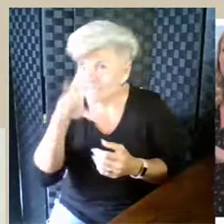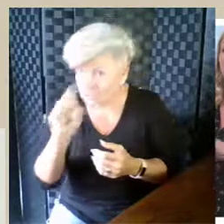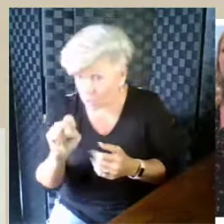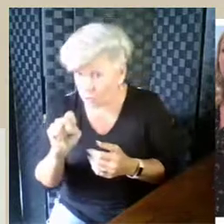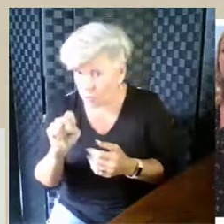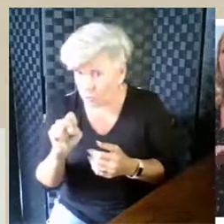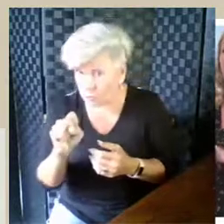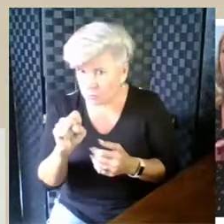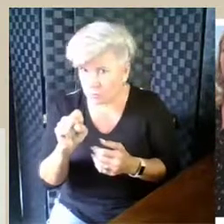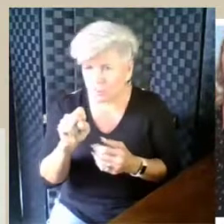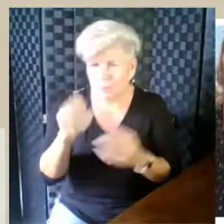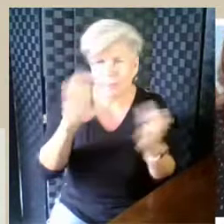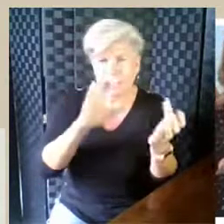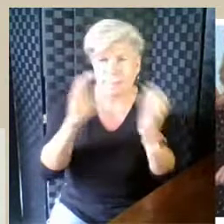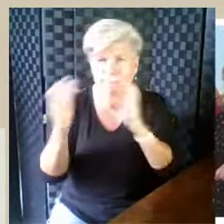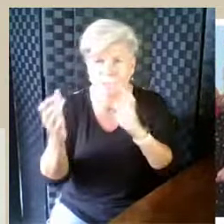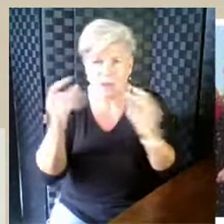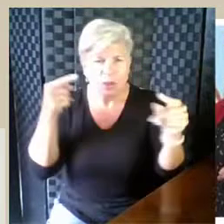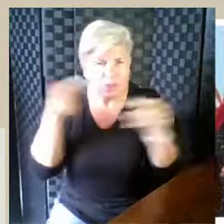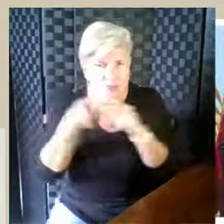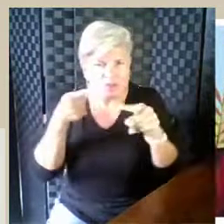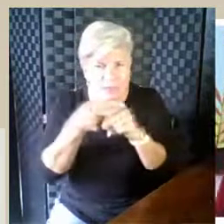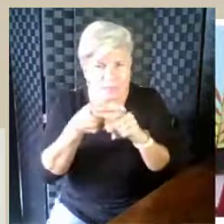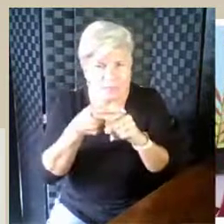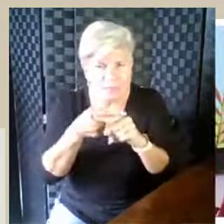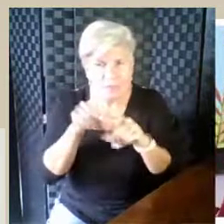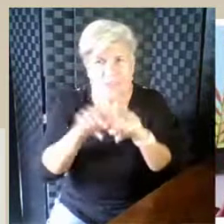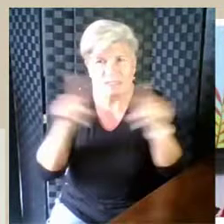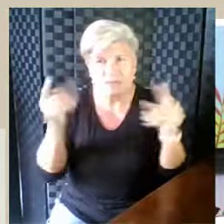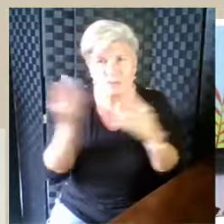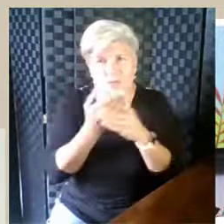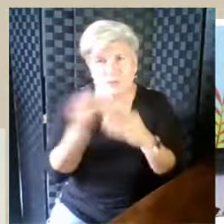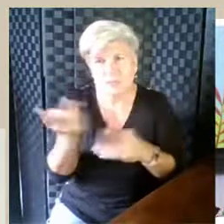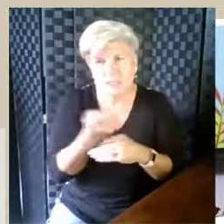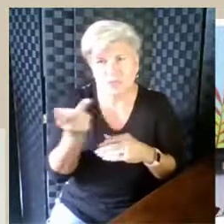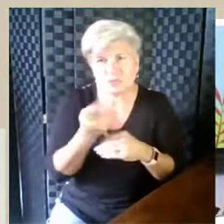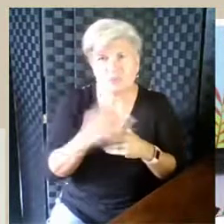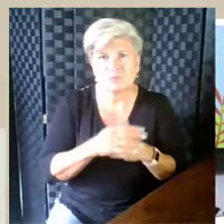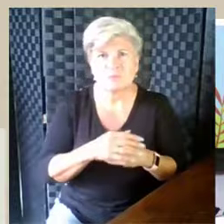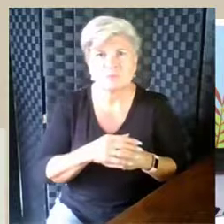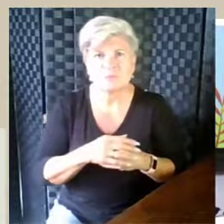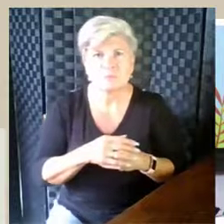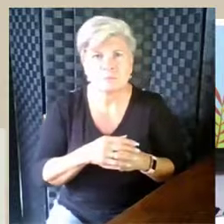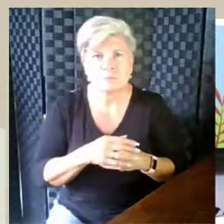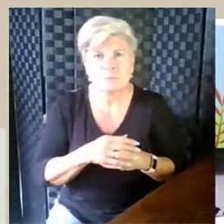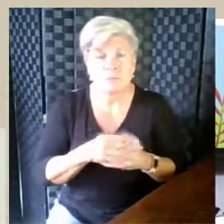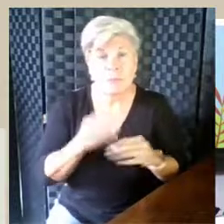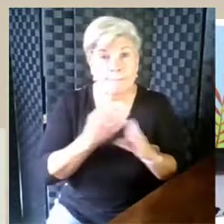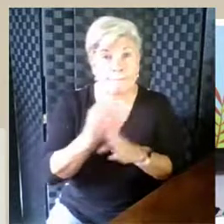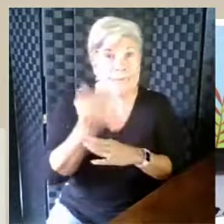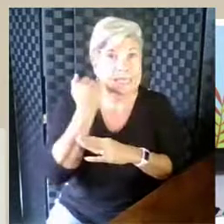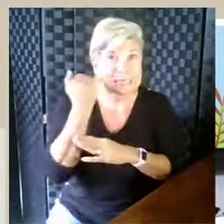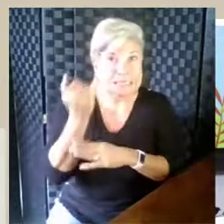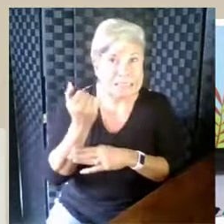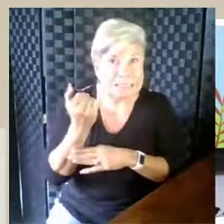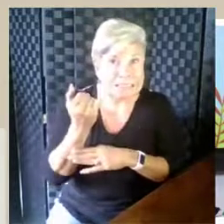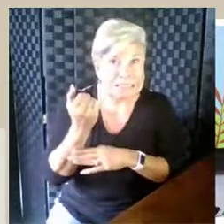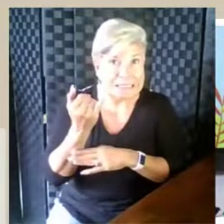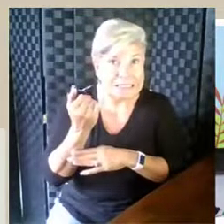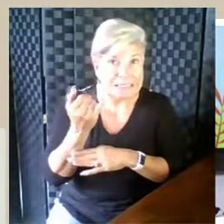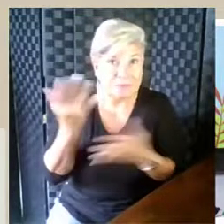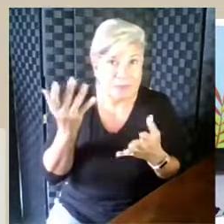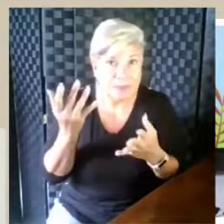were contrasting or telling the differences between the two animals. So the main idea of this